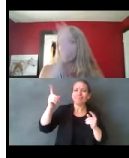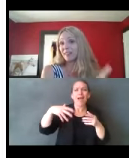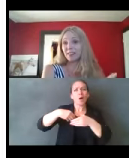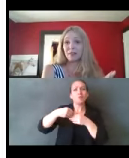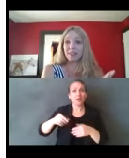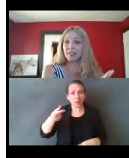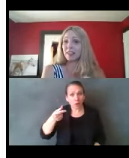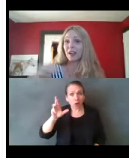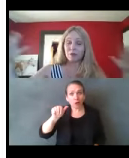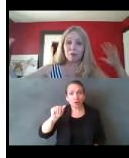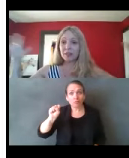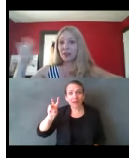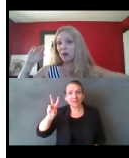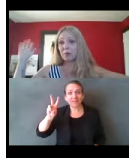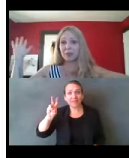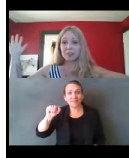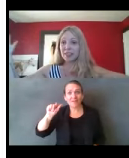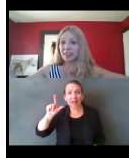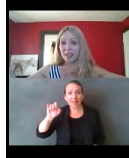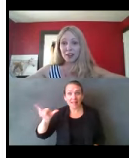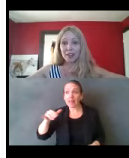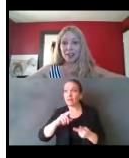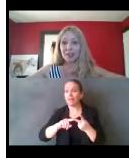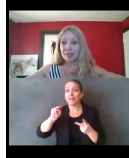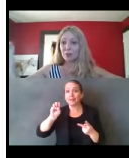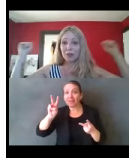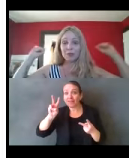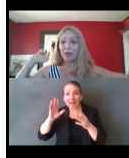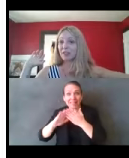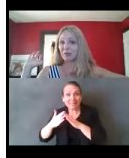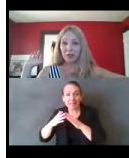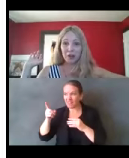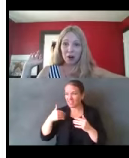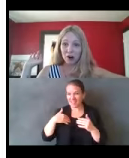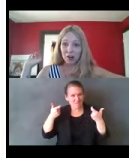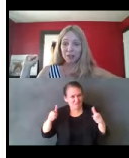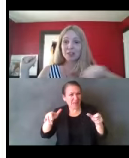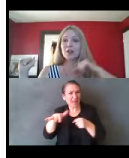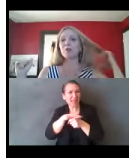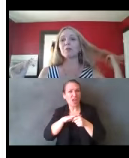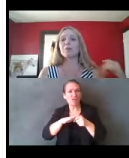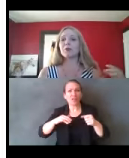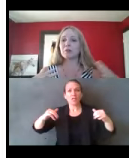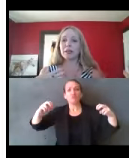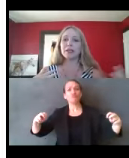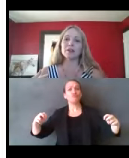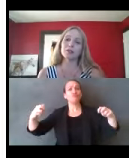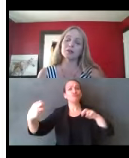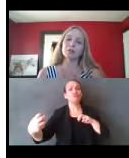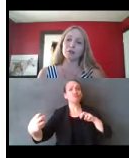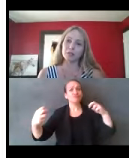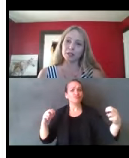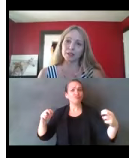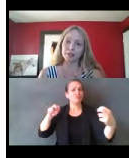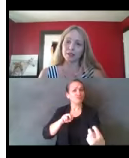Valley and Nevada City have big open seating areas where they've blocked off the cars, where people could meet under